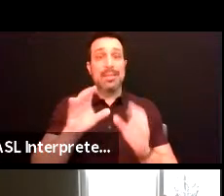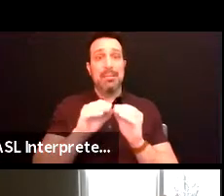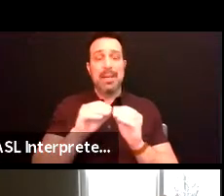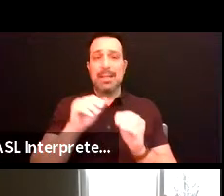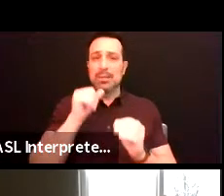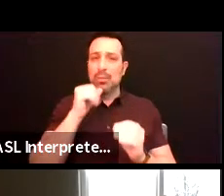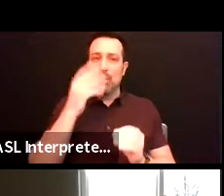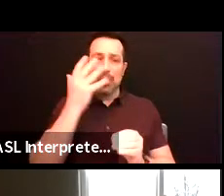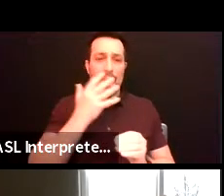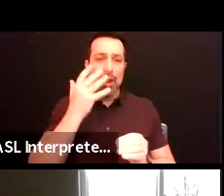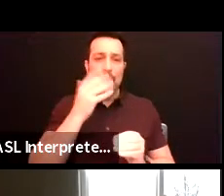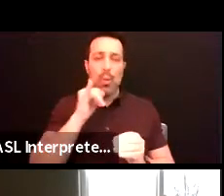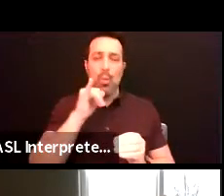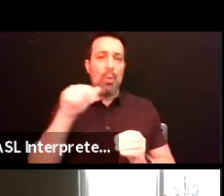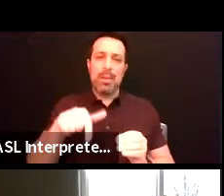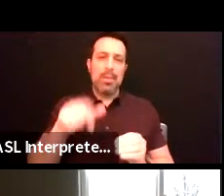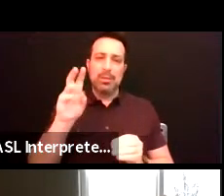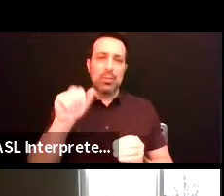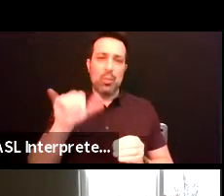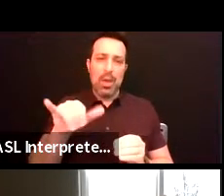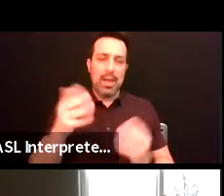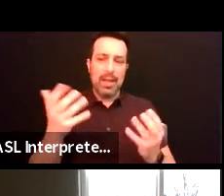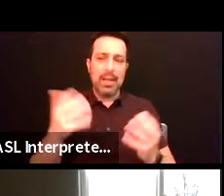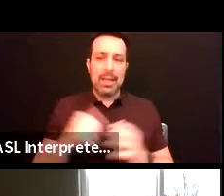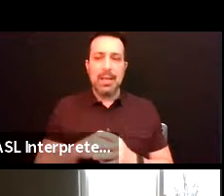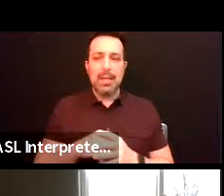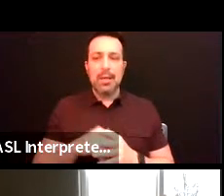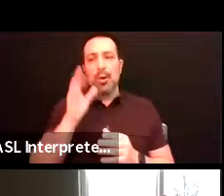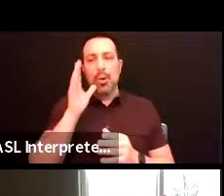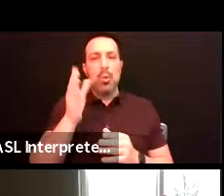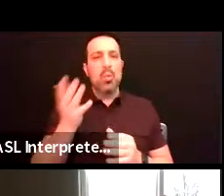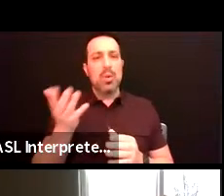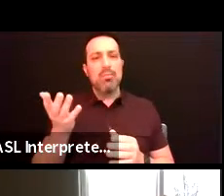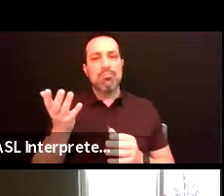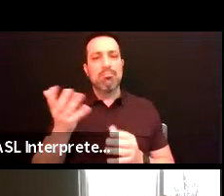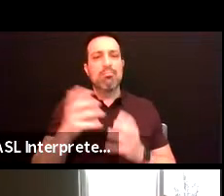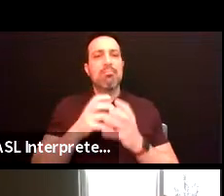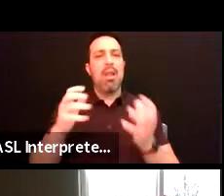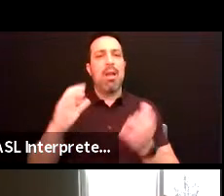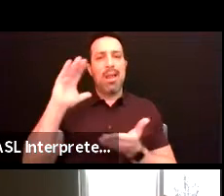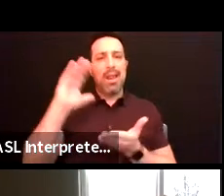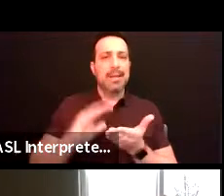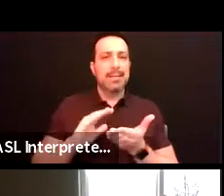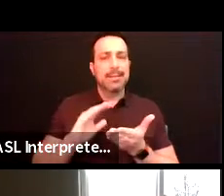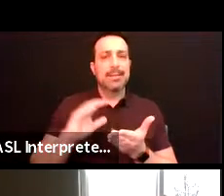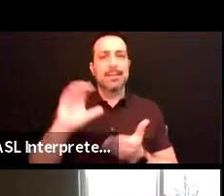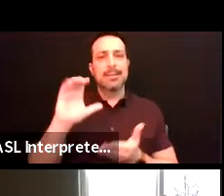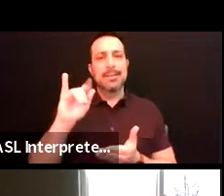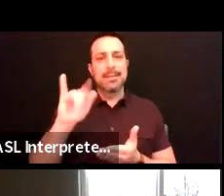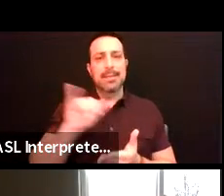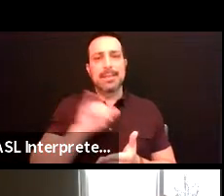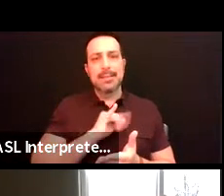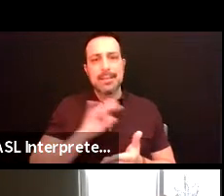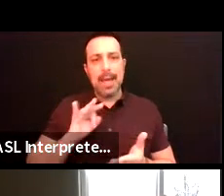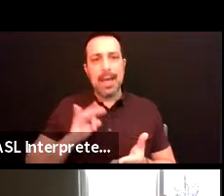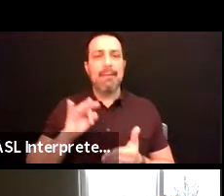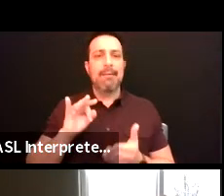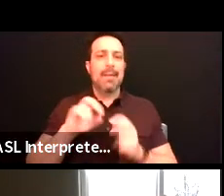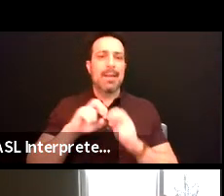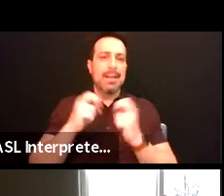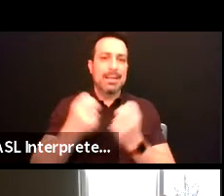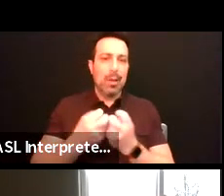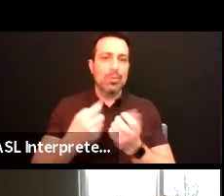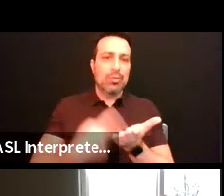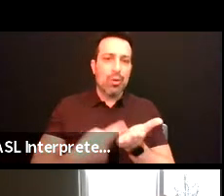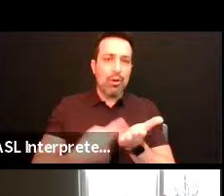look, it won't be this way. There will be a lot less of city staff and city council talking,